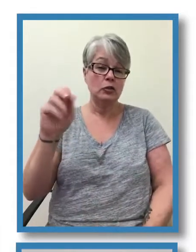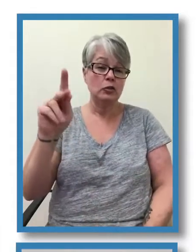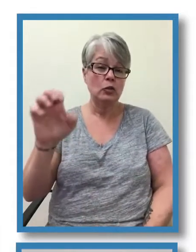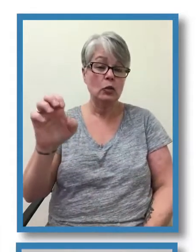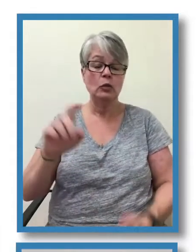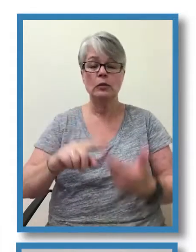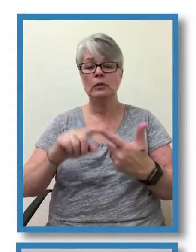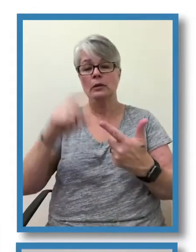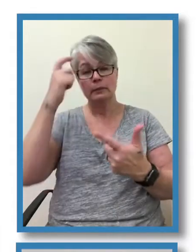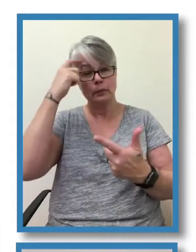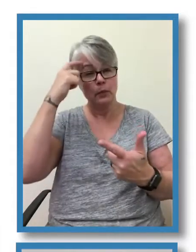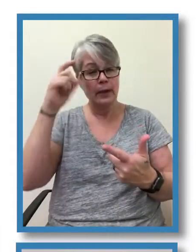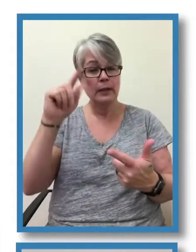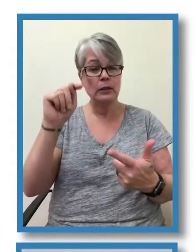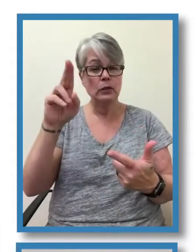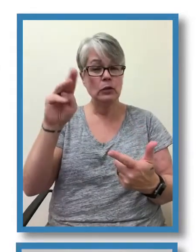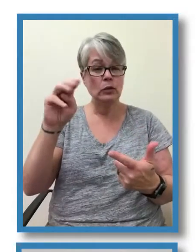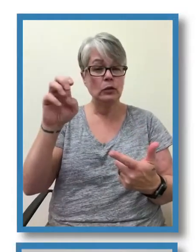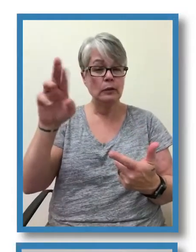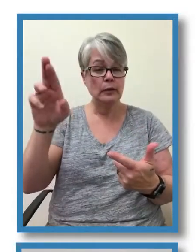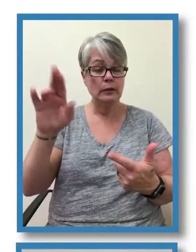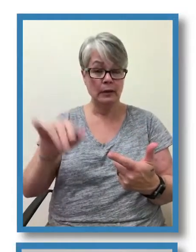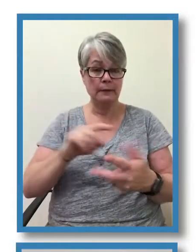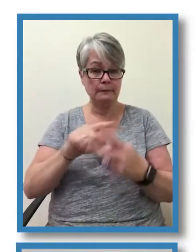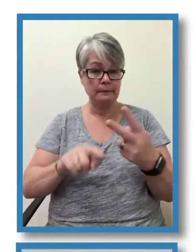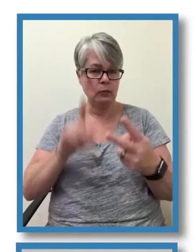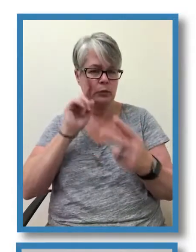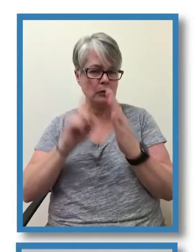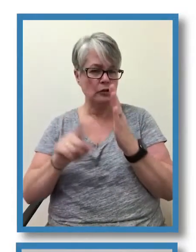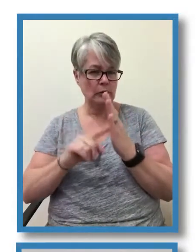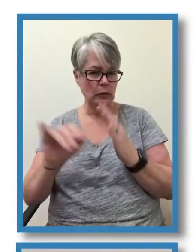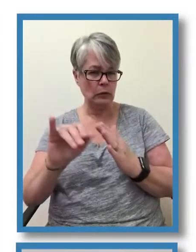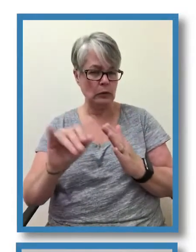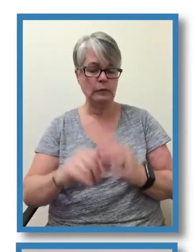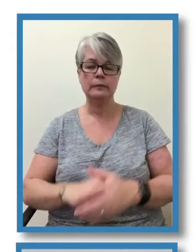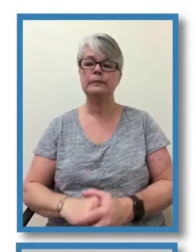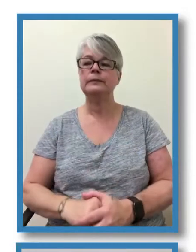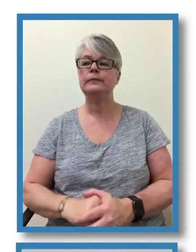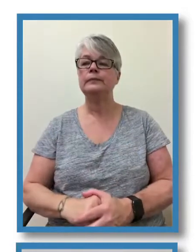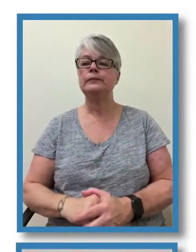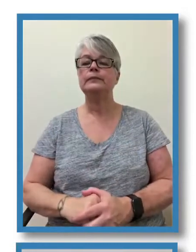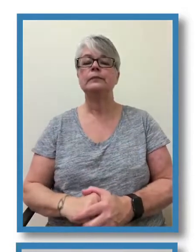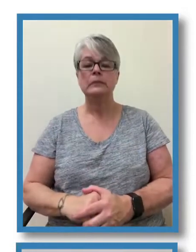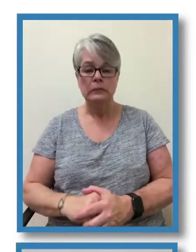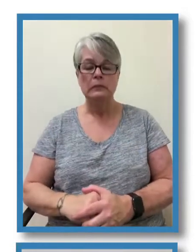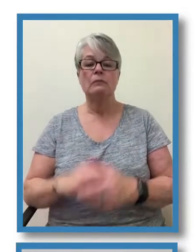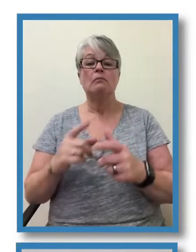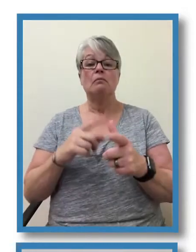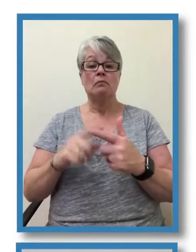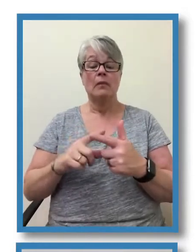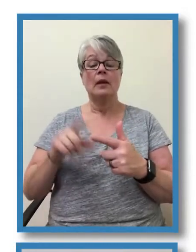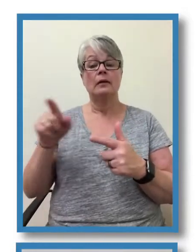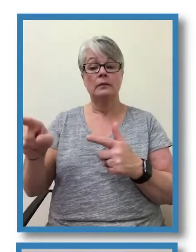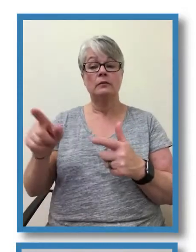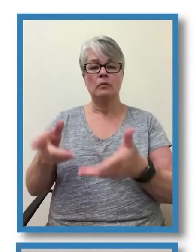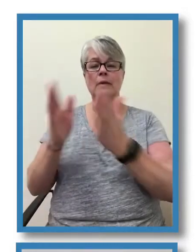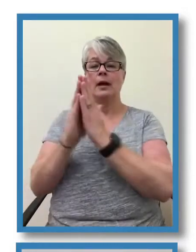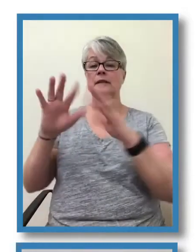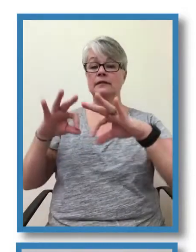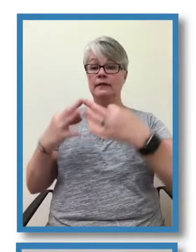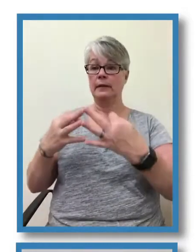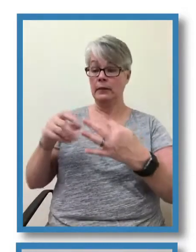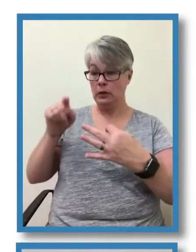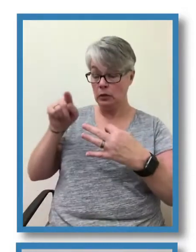memory, language, or mood, which are sort of common presentations in older people. An older person in their 60s who for the first time has never